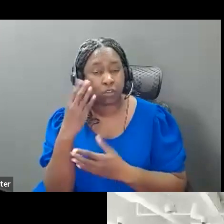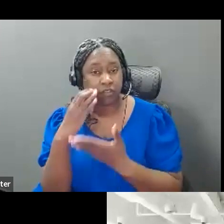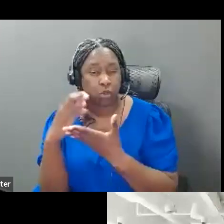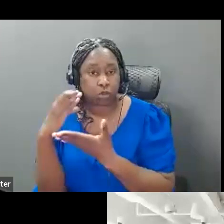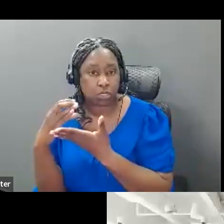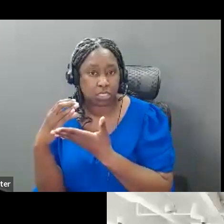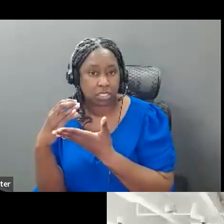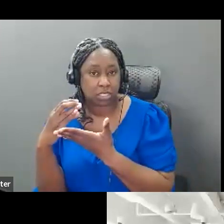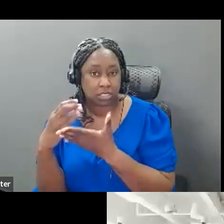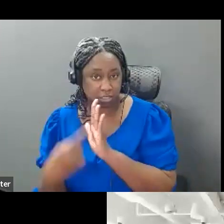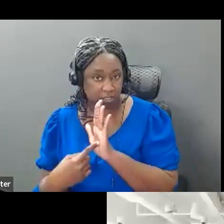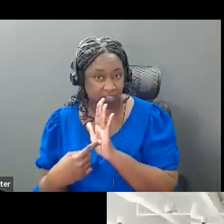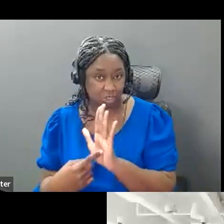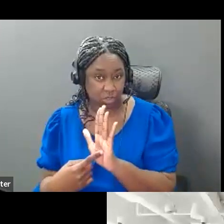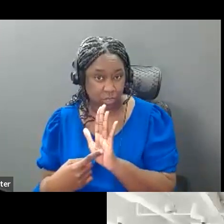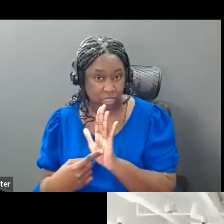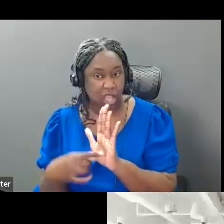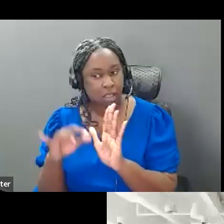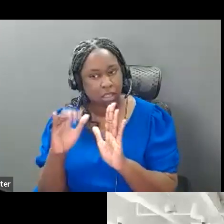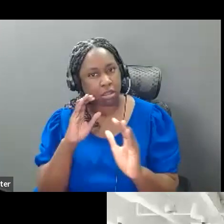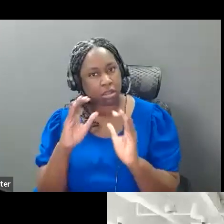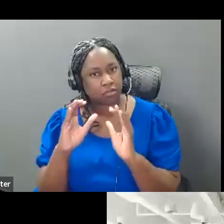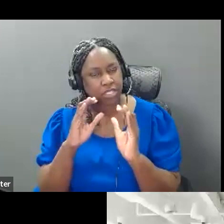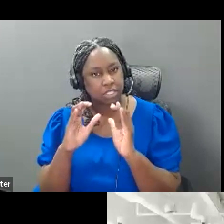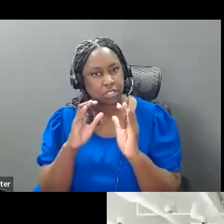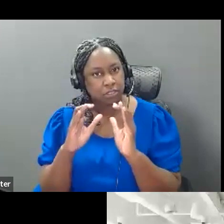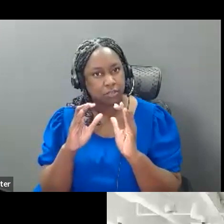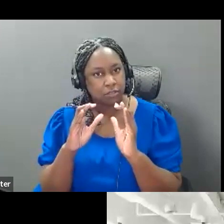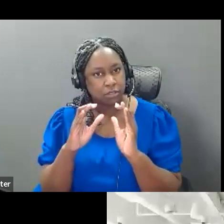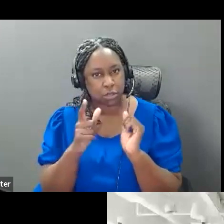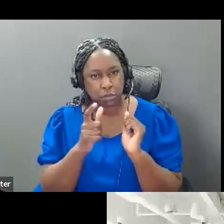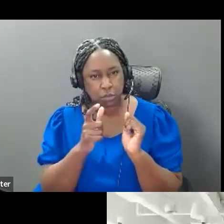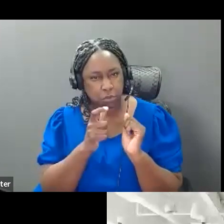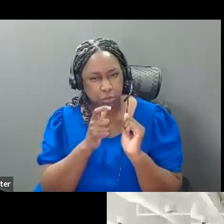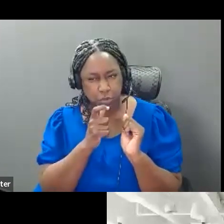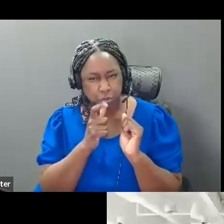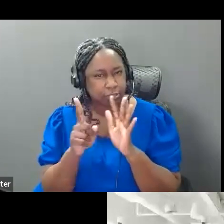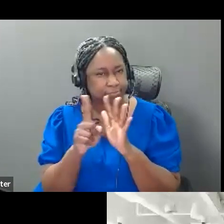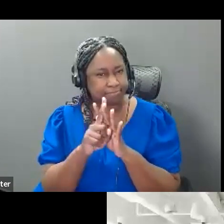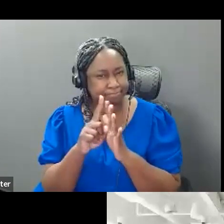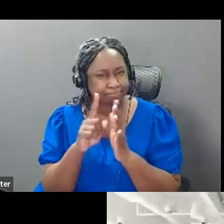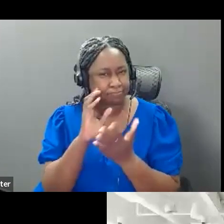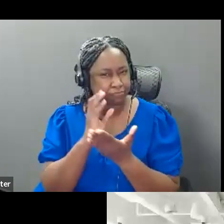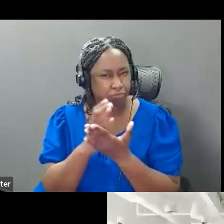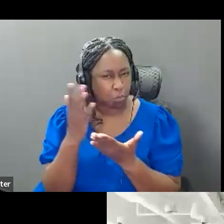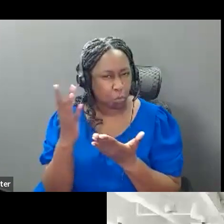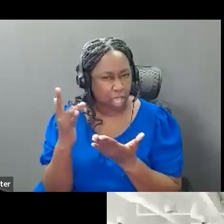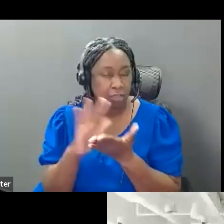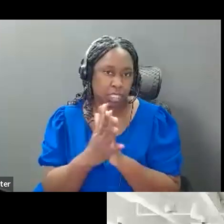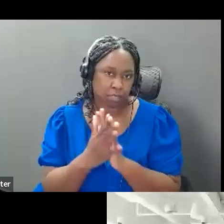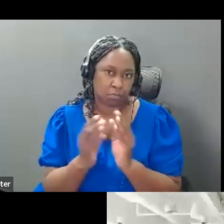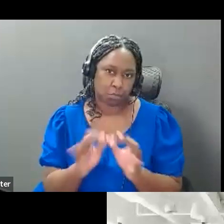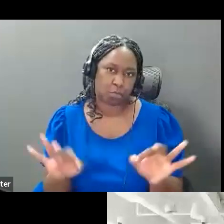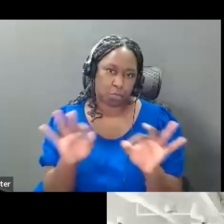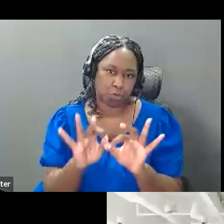photos to feature, that conversation about who's going to appear in those photos and why becomes even more